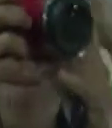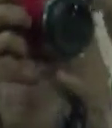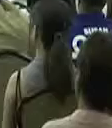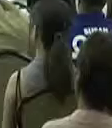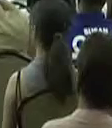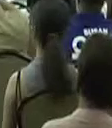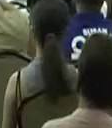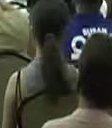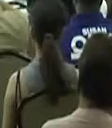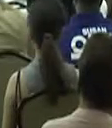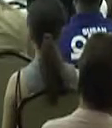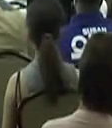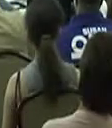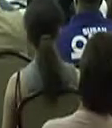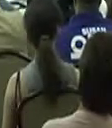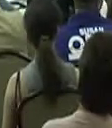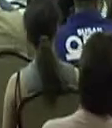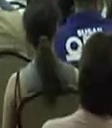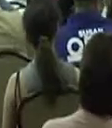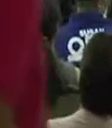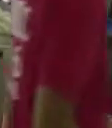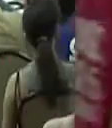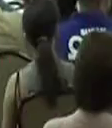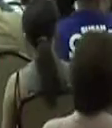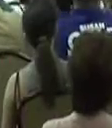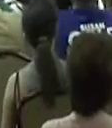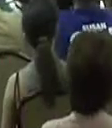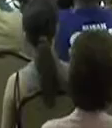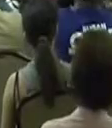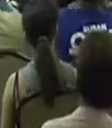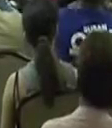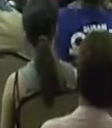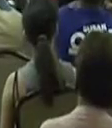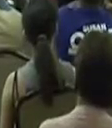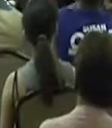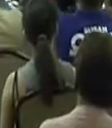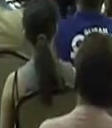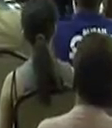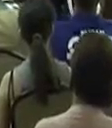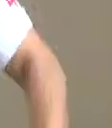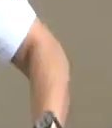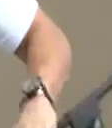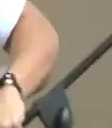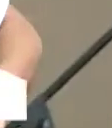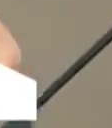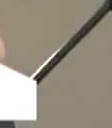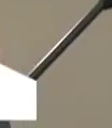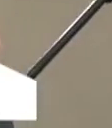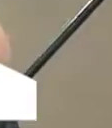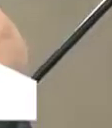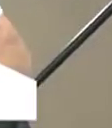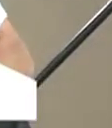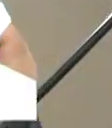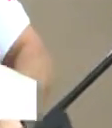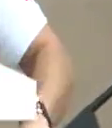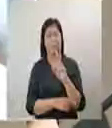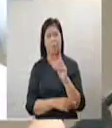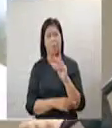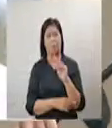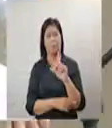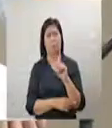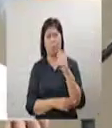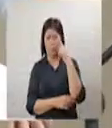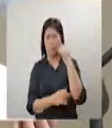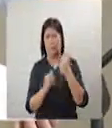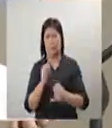Magandang hapon po sa ating lahat. Ako nga po si Roman Romulo, huli na atang magsasalita dito. Gusto ko lang pong mabanggit, siguro obvious naman